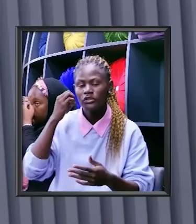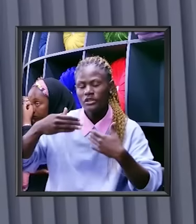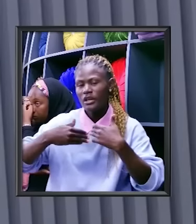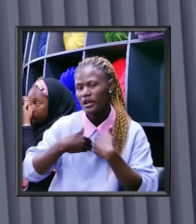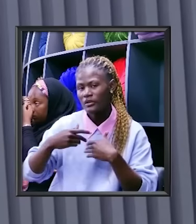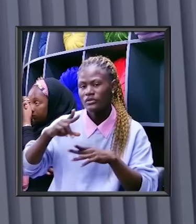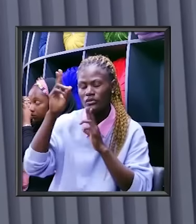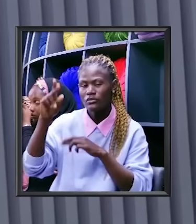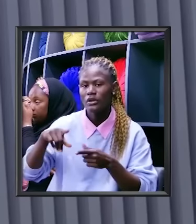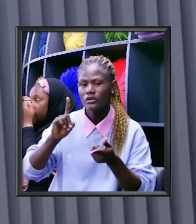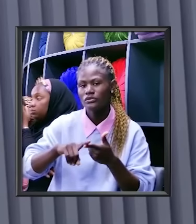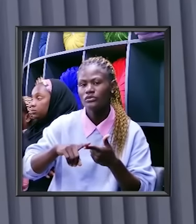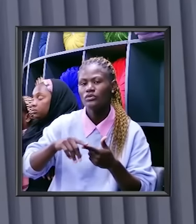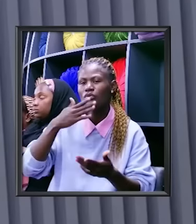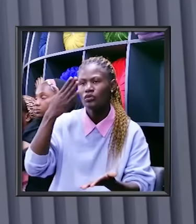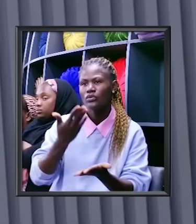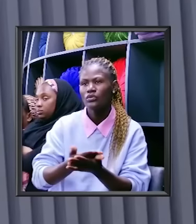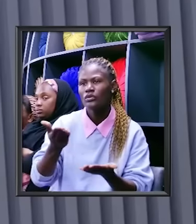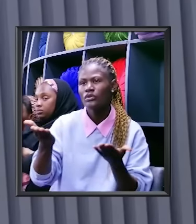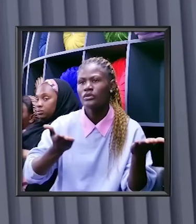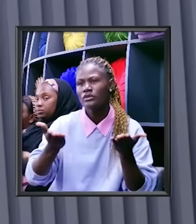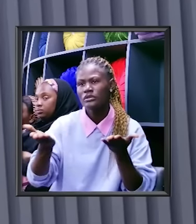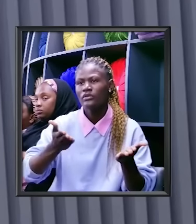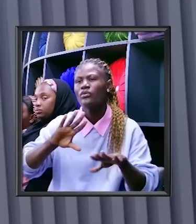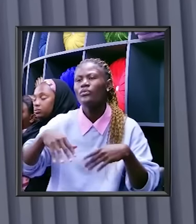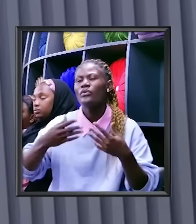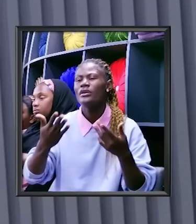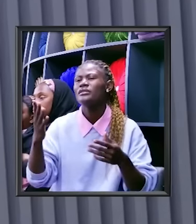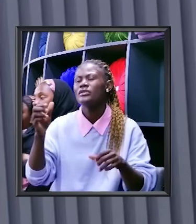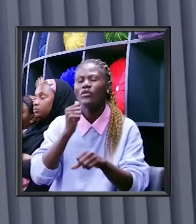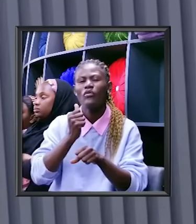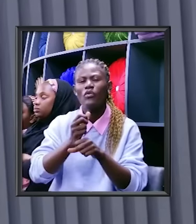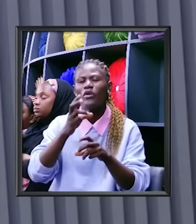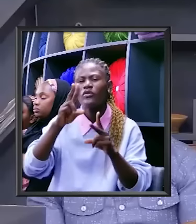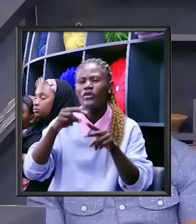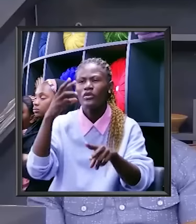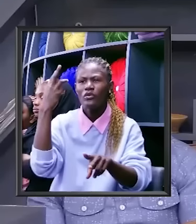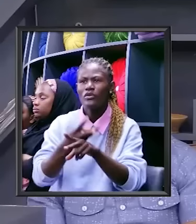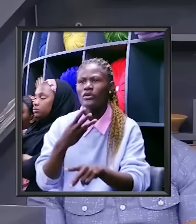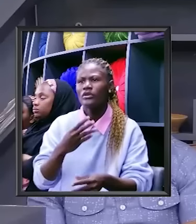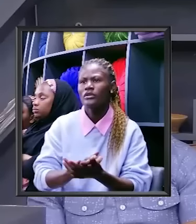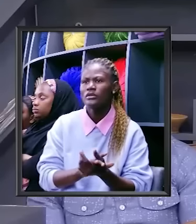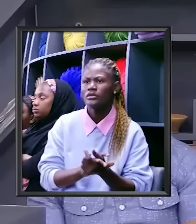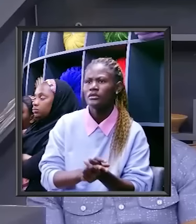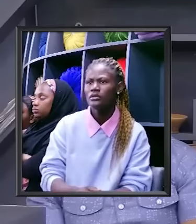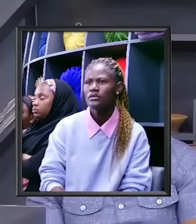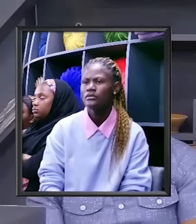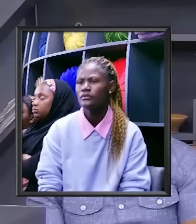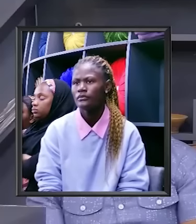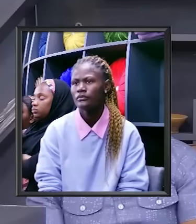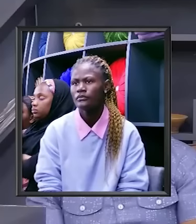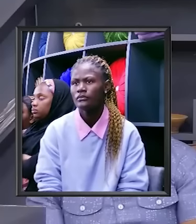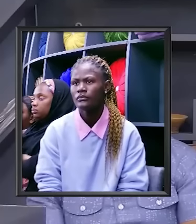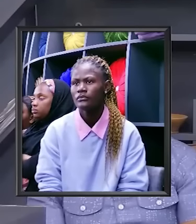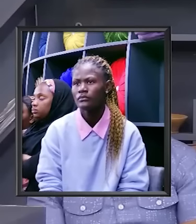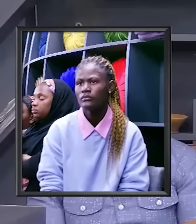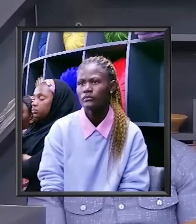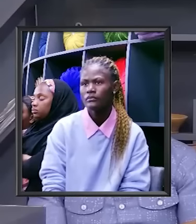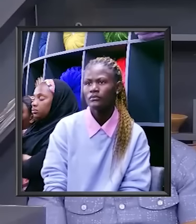service from Foreign Affairs. Where and things work where, well, the yes. embassy in India should have taken over this young lady. Yes. So provide